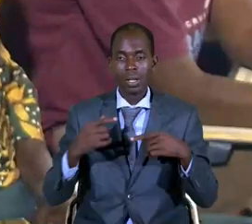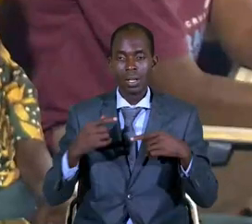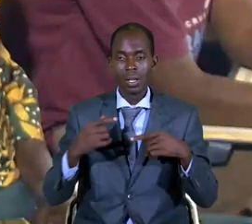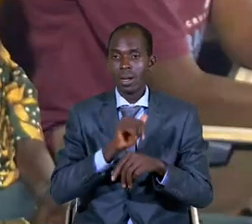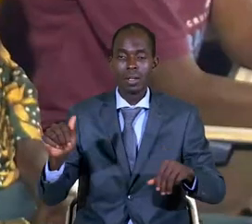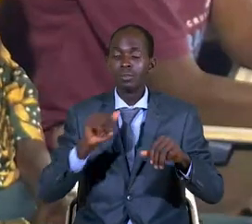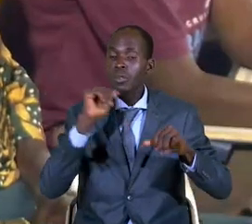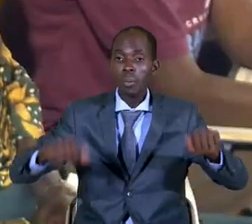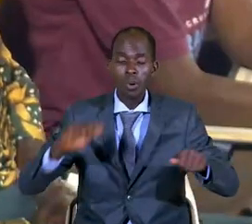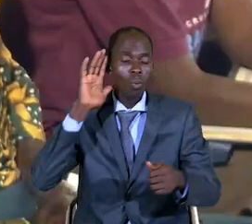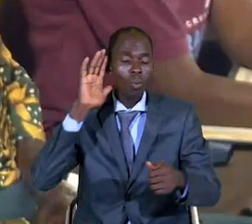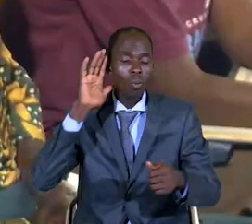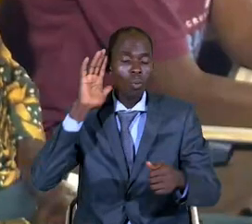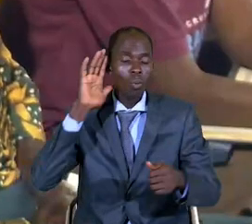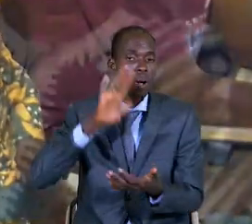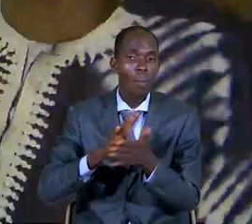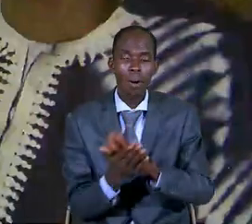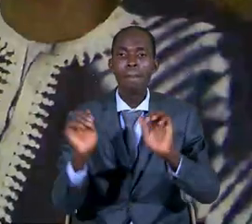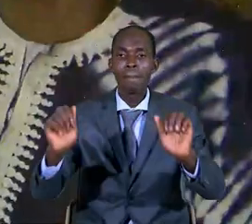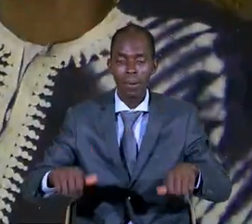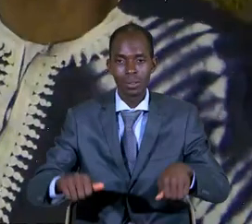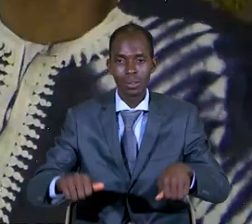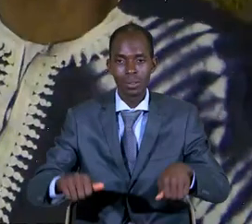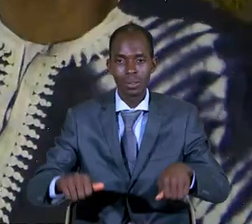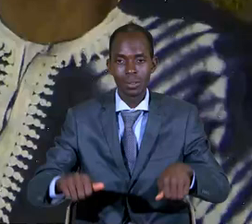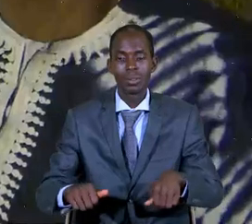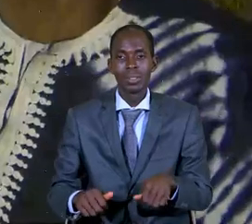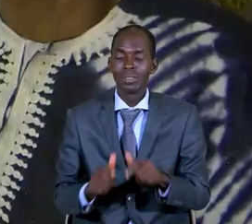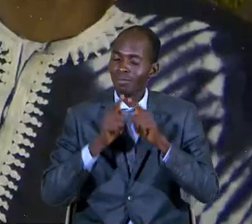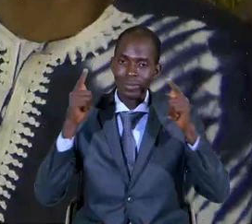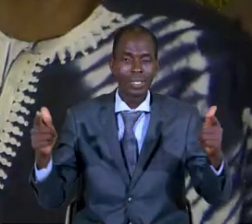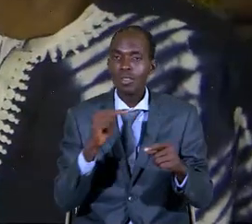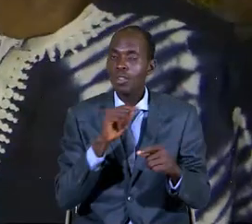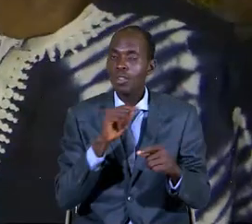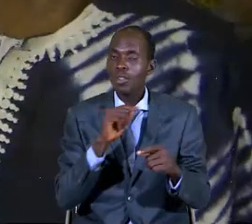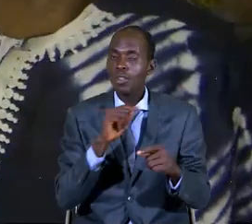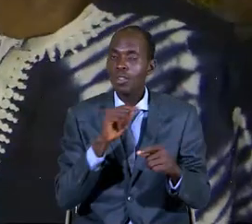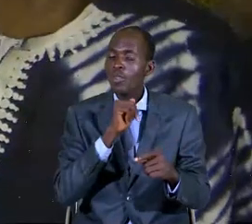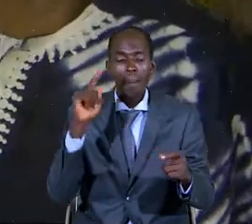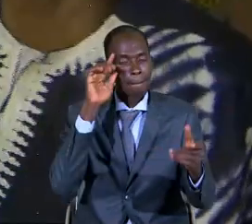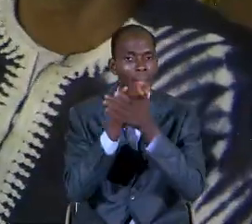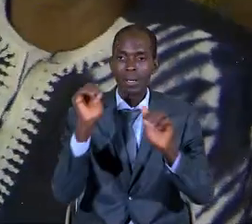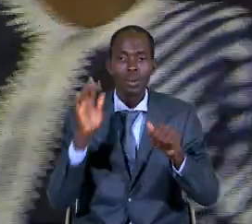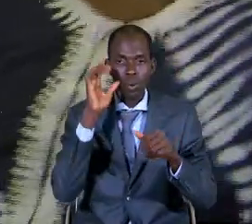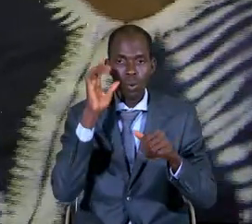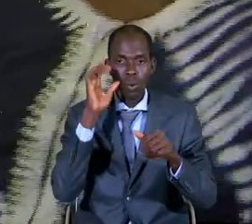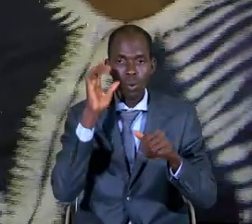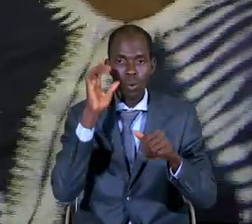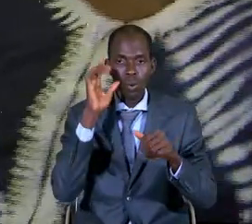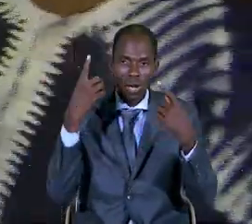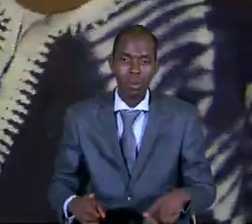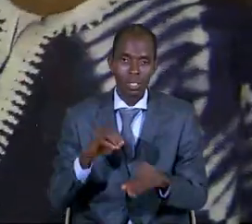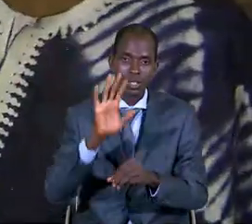Impossibility will become impossible. The incredible, the unbelievable will happen in